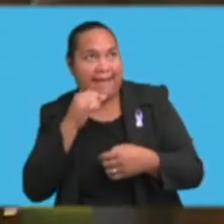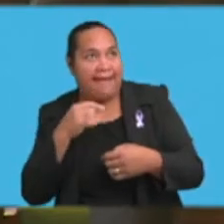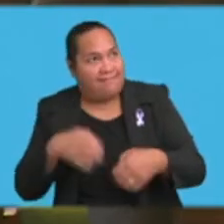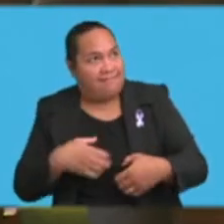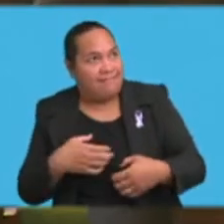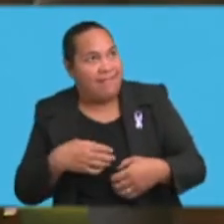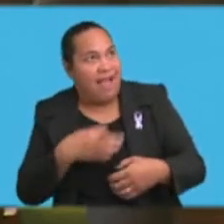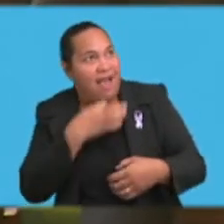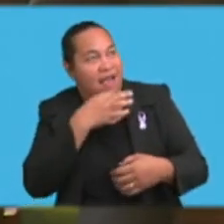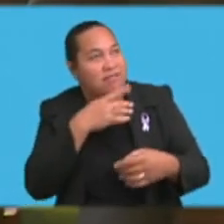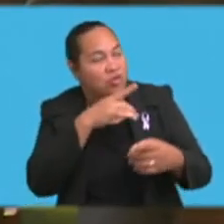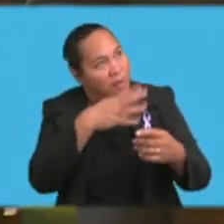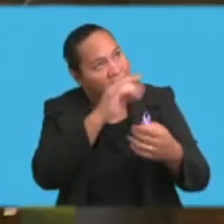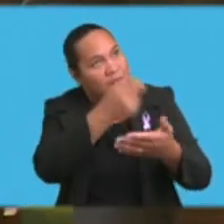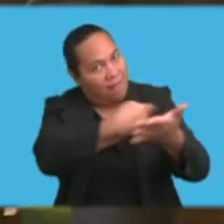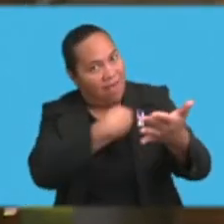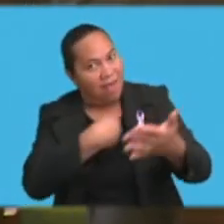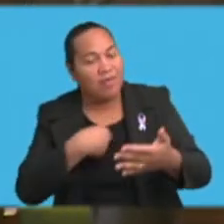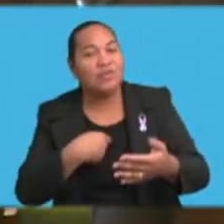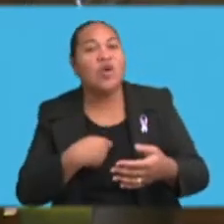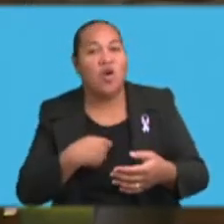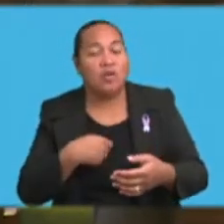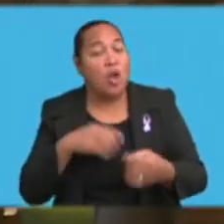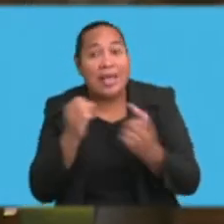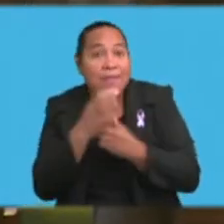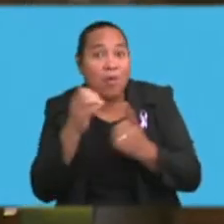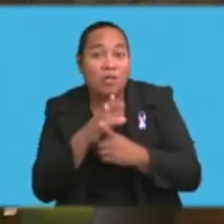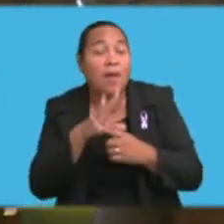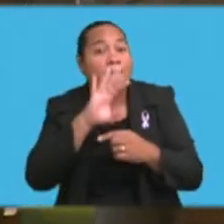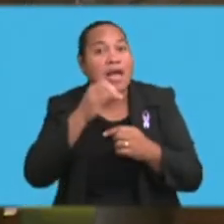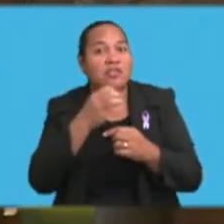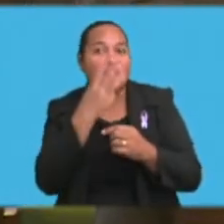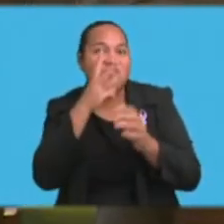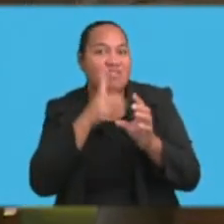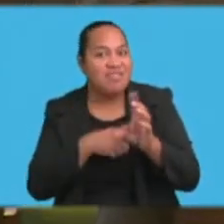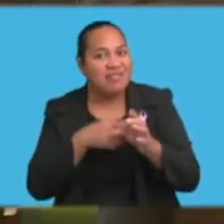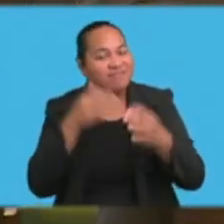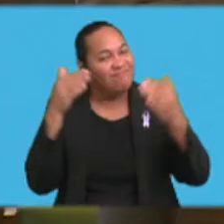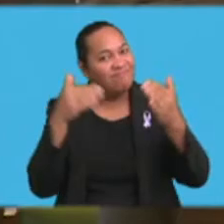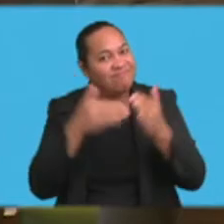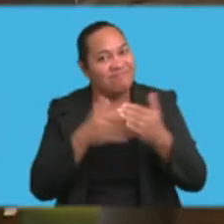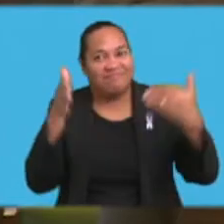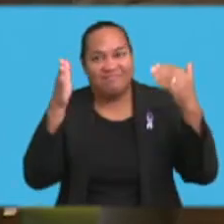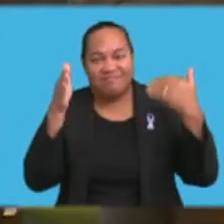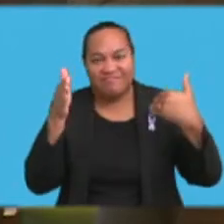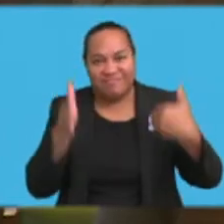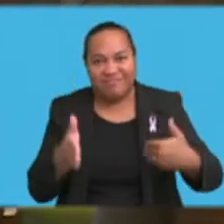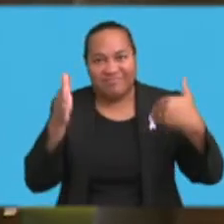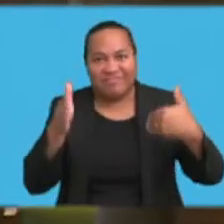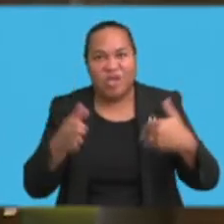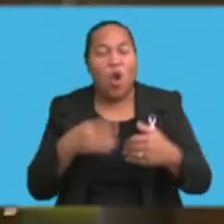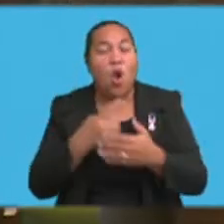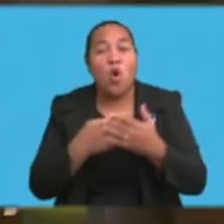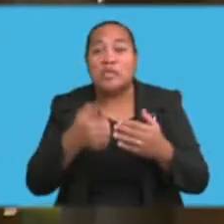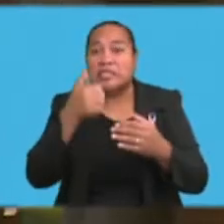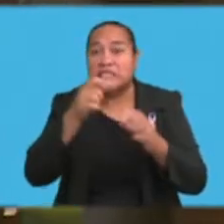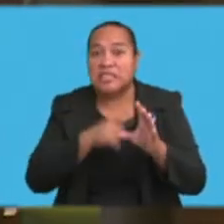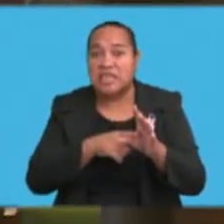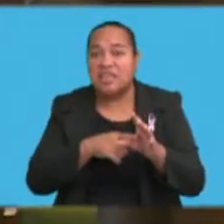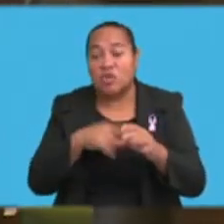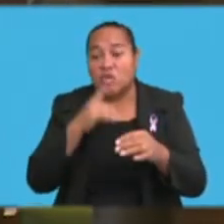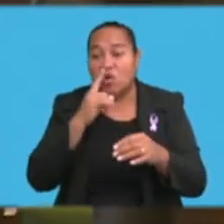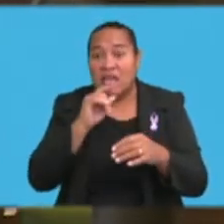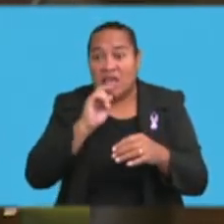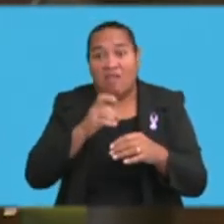for this. It's important for them, however, to claim within 3 years, because there's only a 6-year time window within which each individual